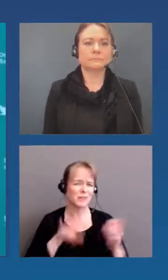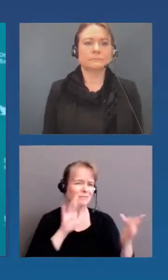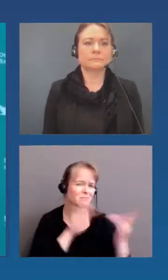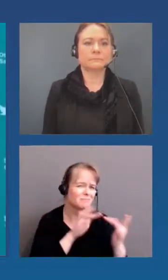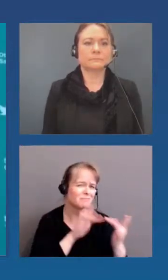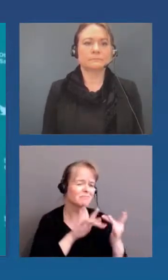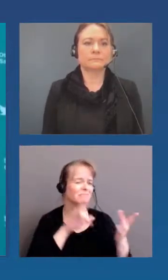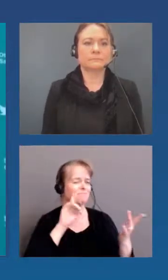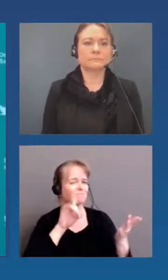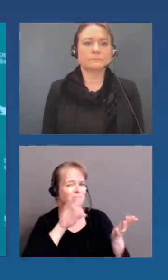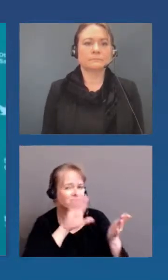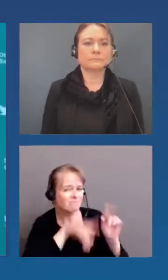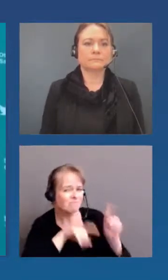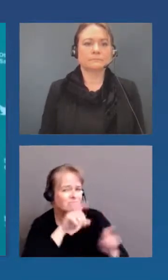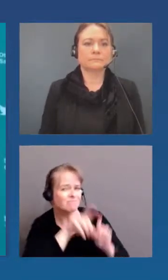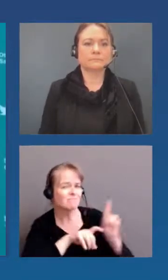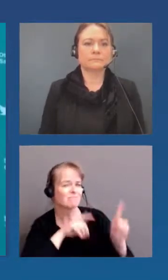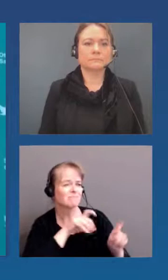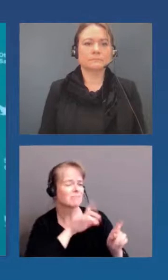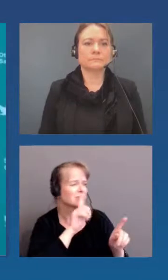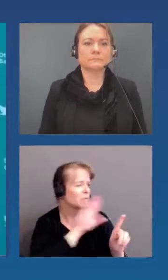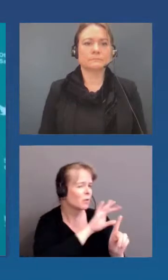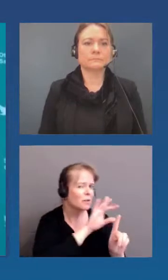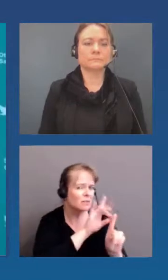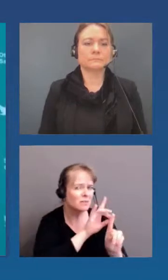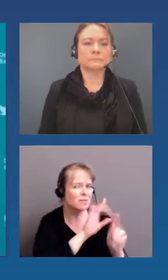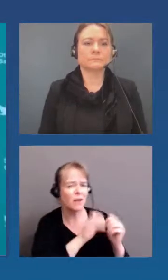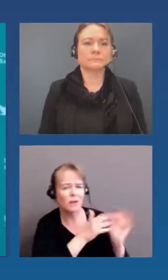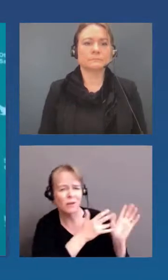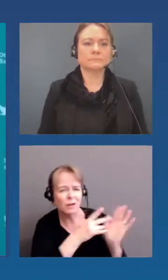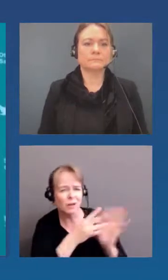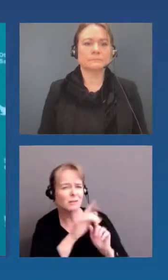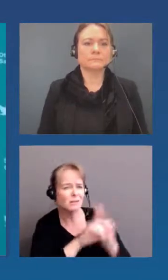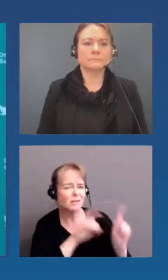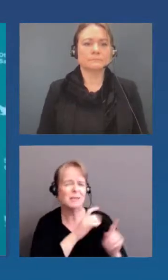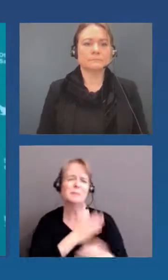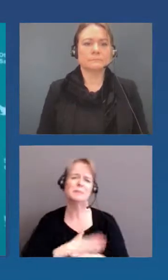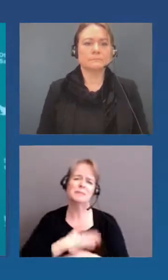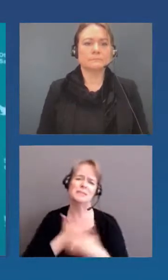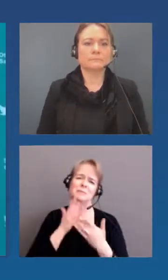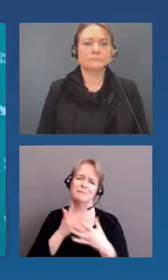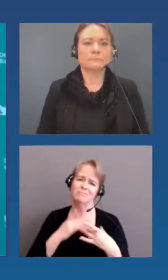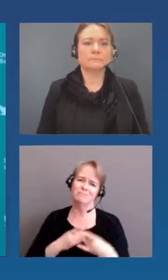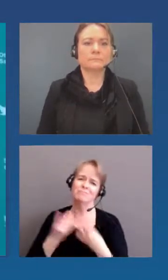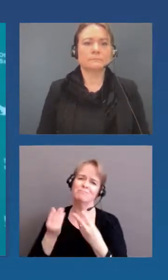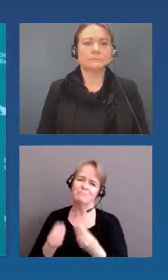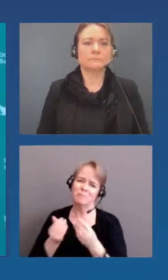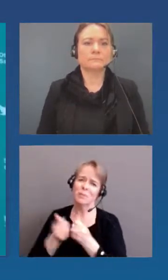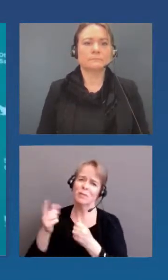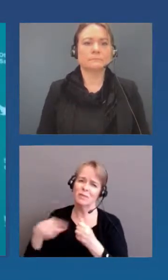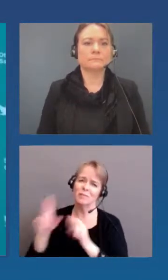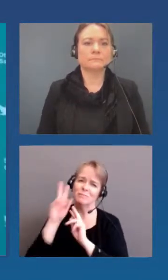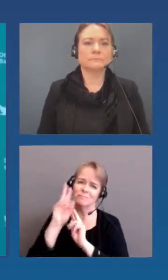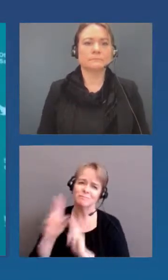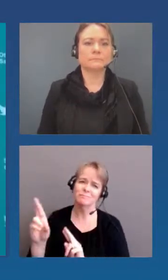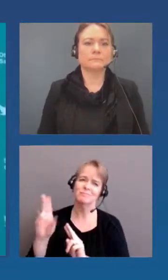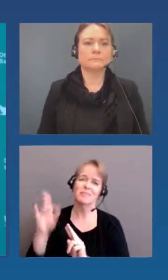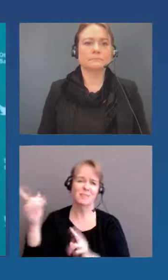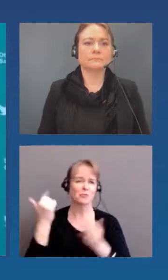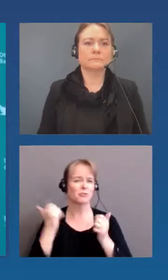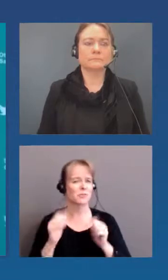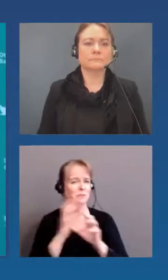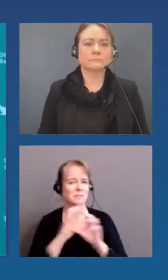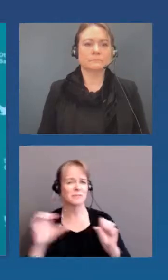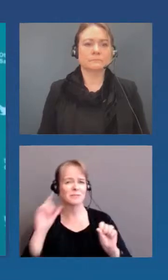circumstances to provide the most responsible advice to keep you and your family safe and healthy. Our case managers and